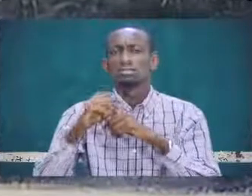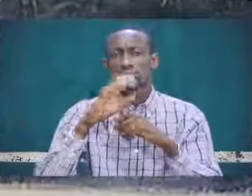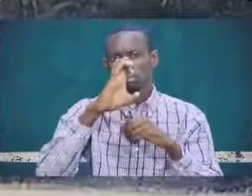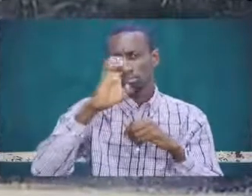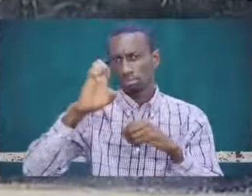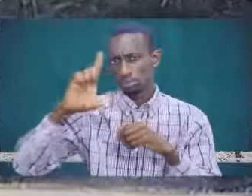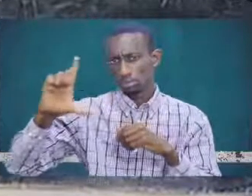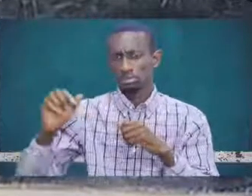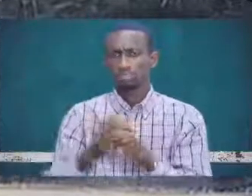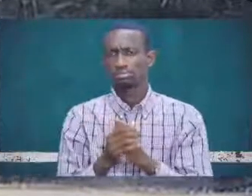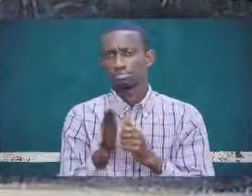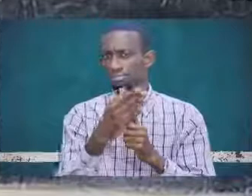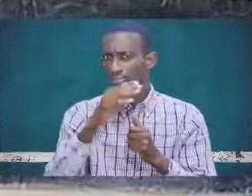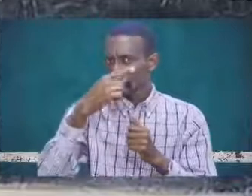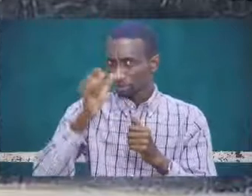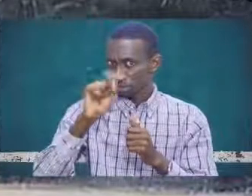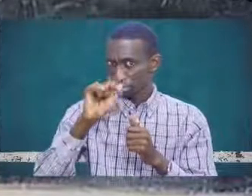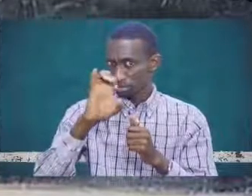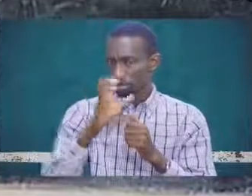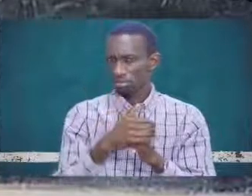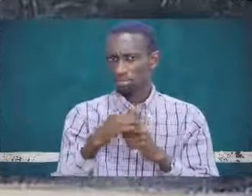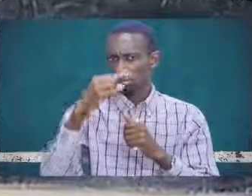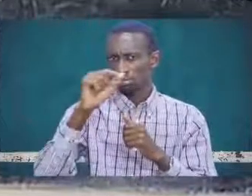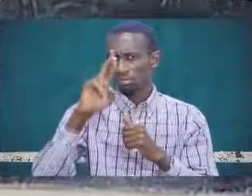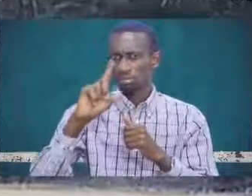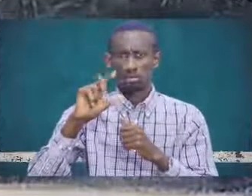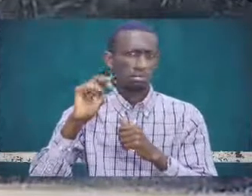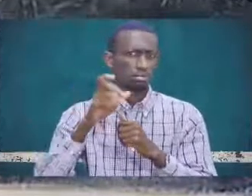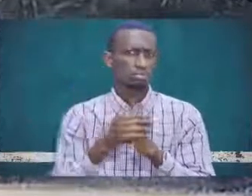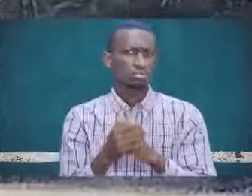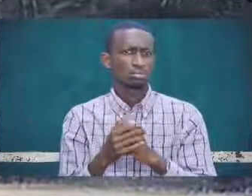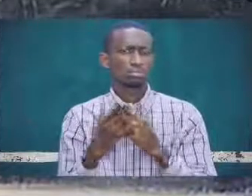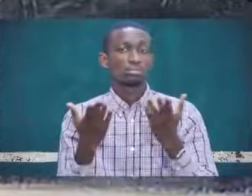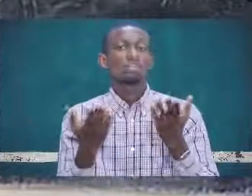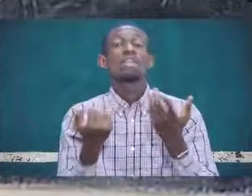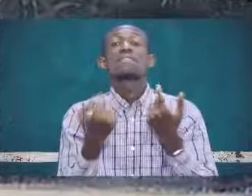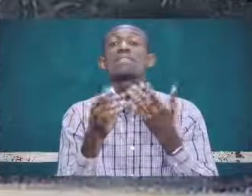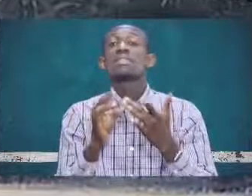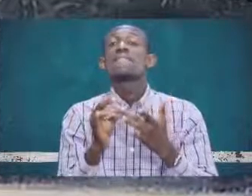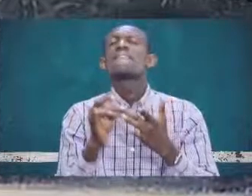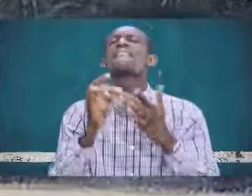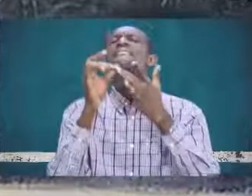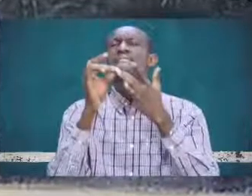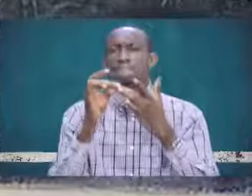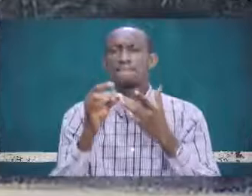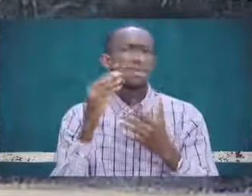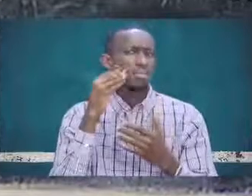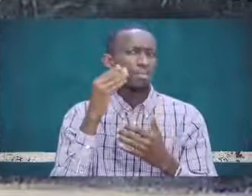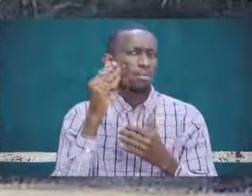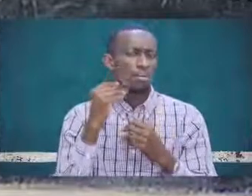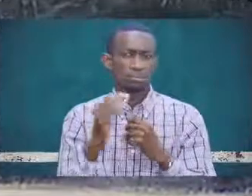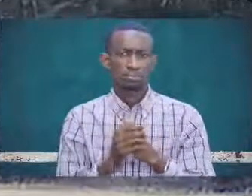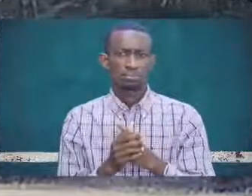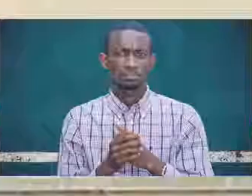gastric glands. I can say the walls of the stomach also have a special epithelial cells. As I